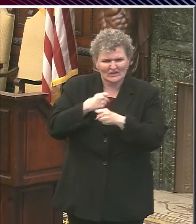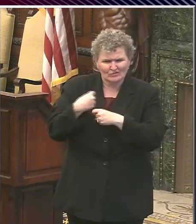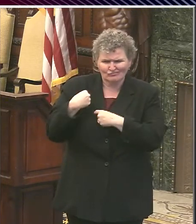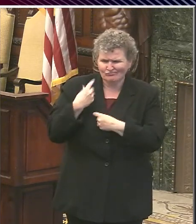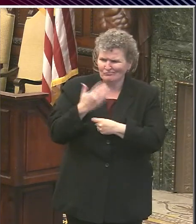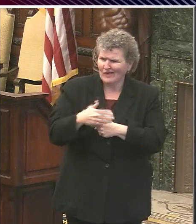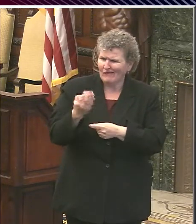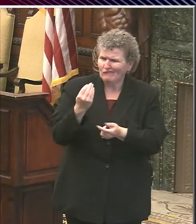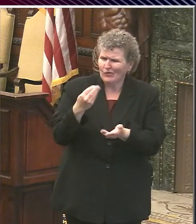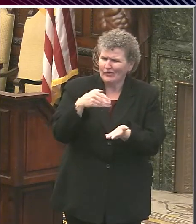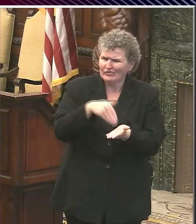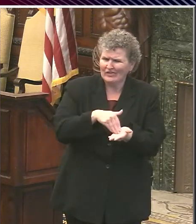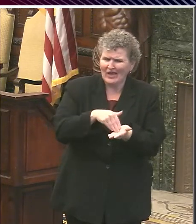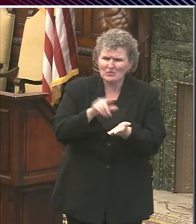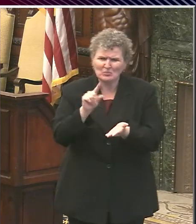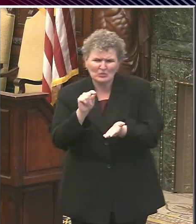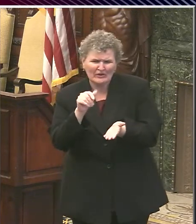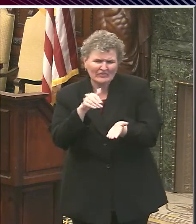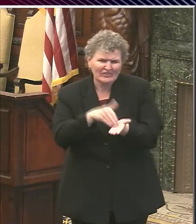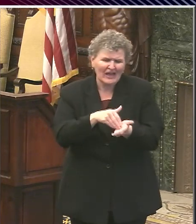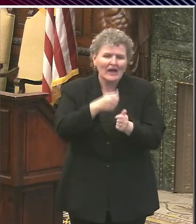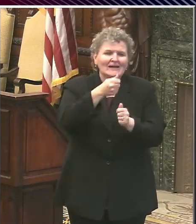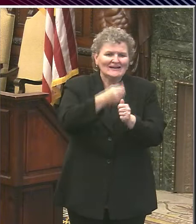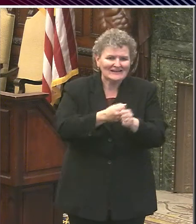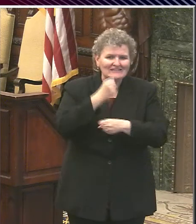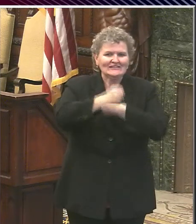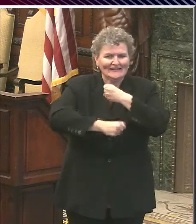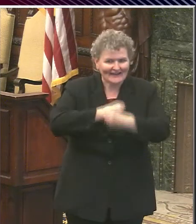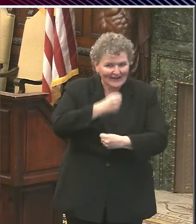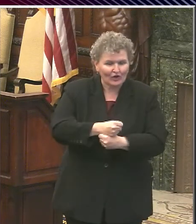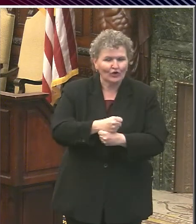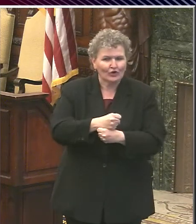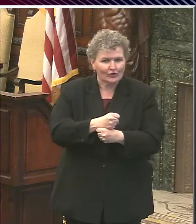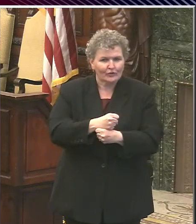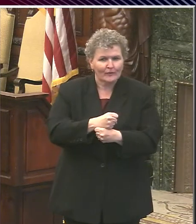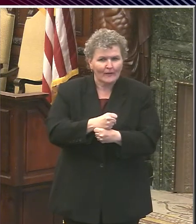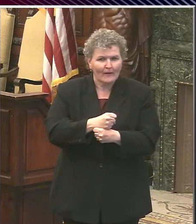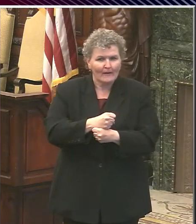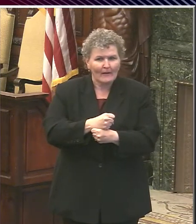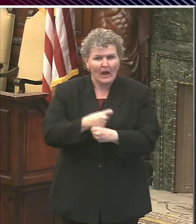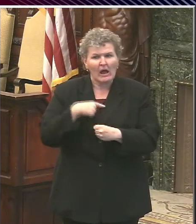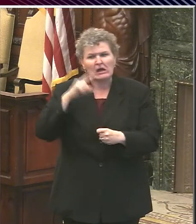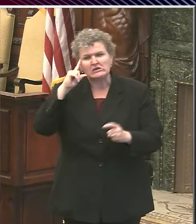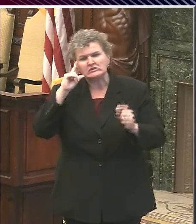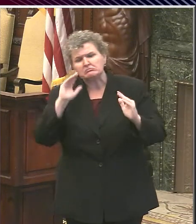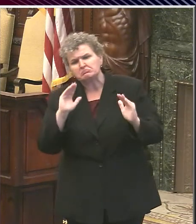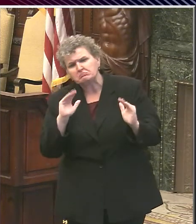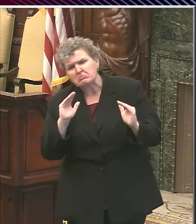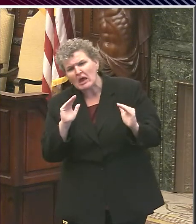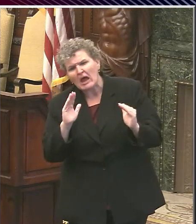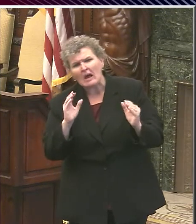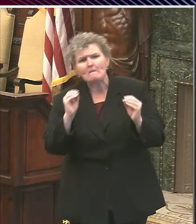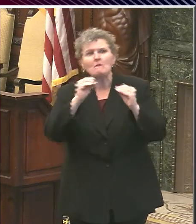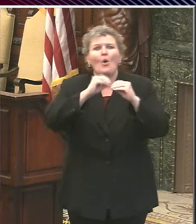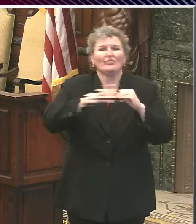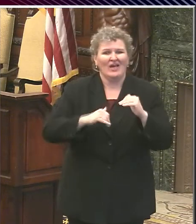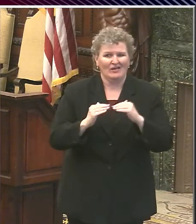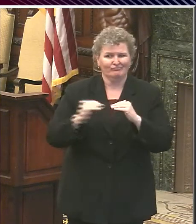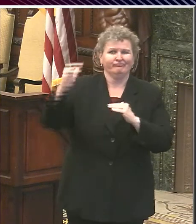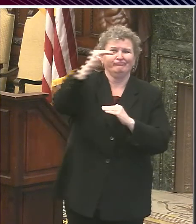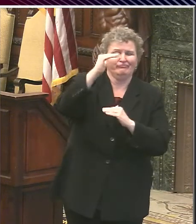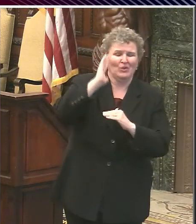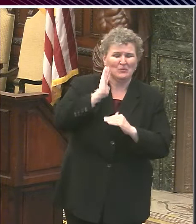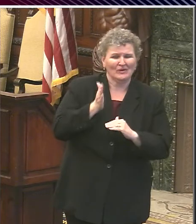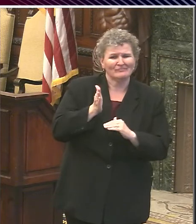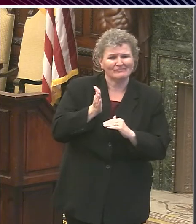and 20,000 evictions per year, and we would expect an uptick. I will say the courts are trying to